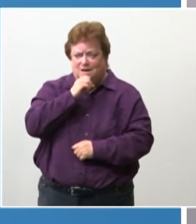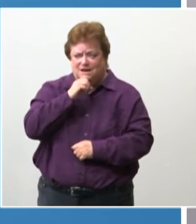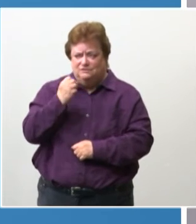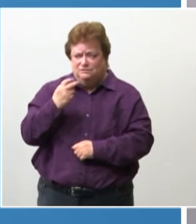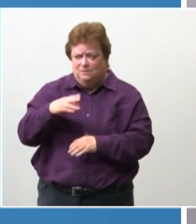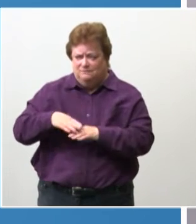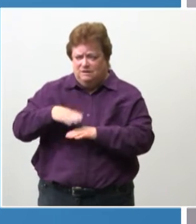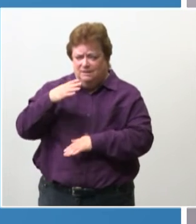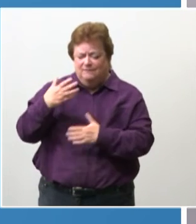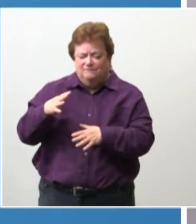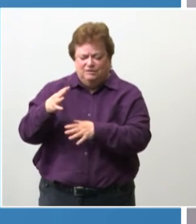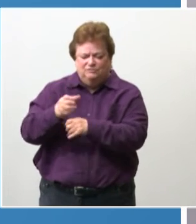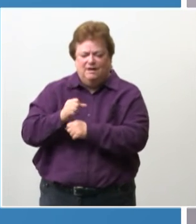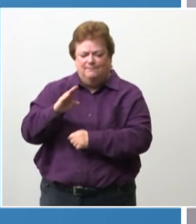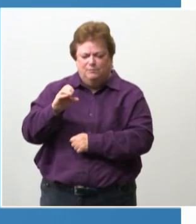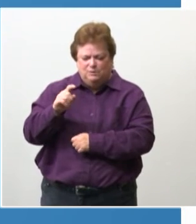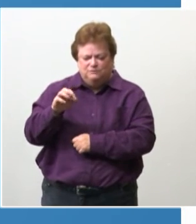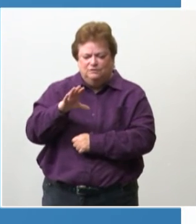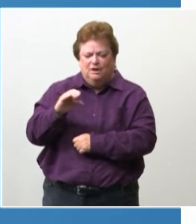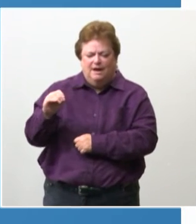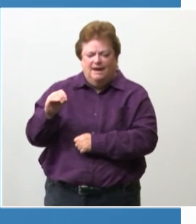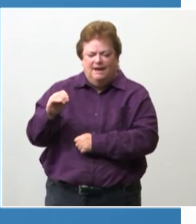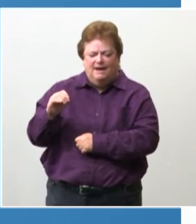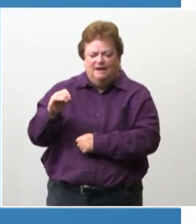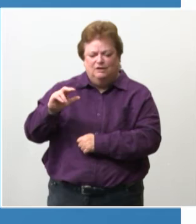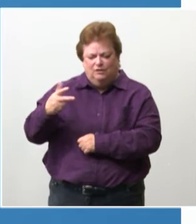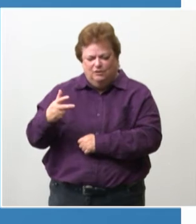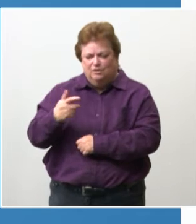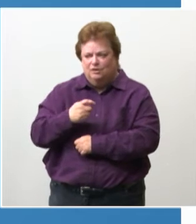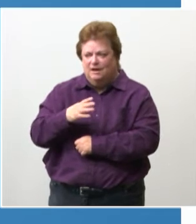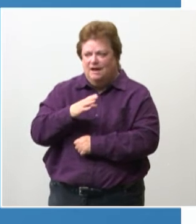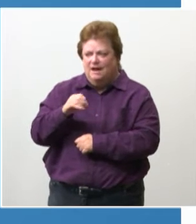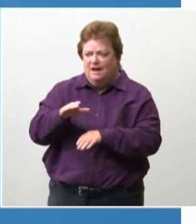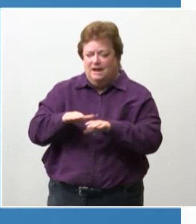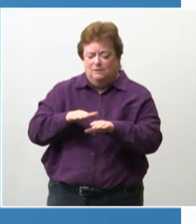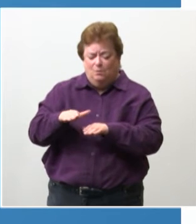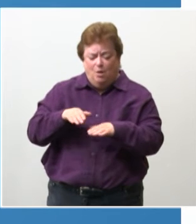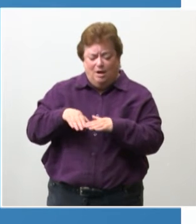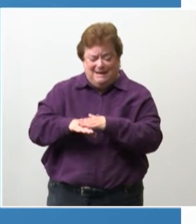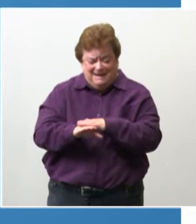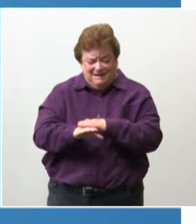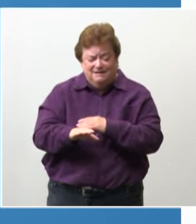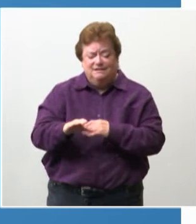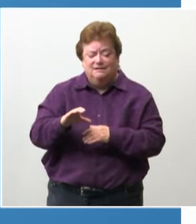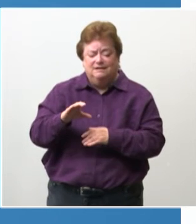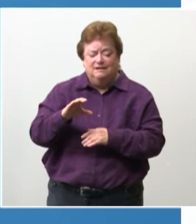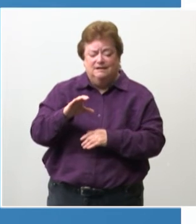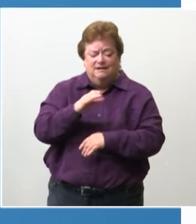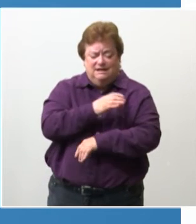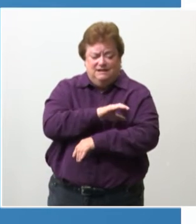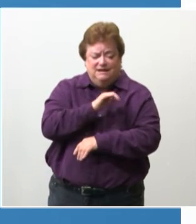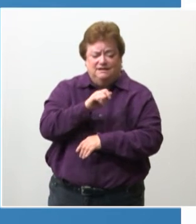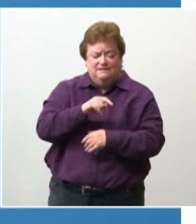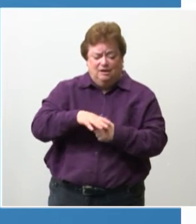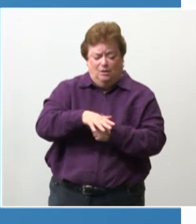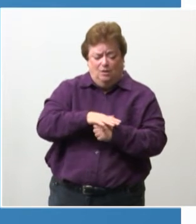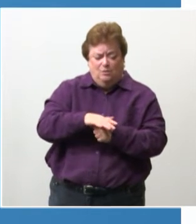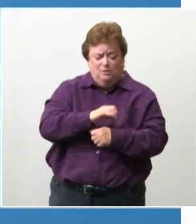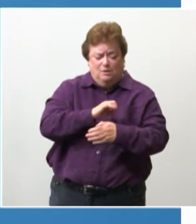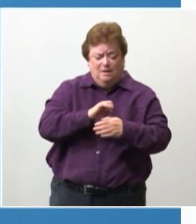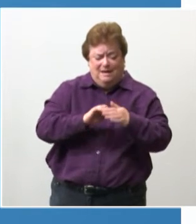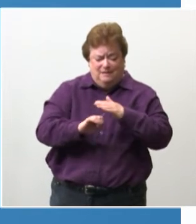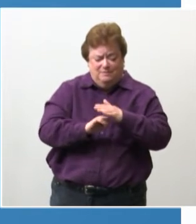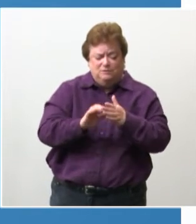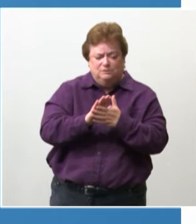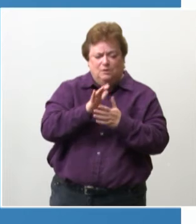received a booster or a third dose. And our walk-in vaccination clinics at local elementary schools will continue in